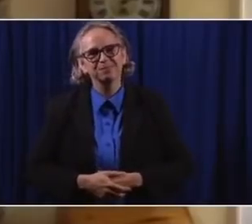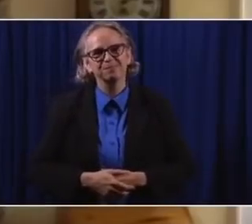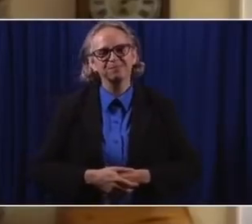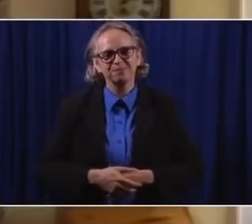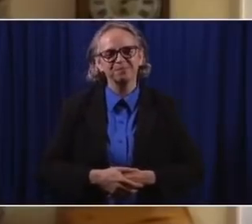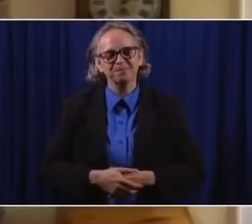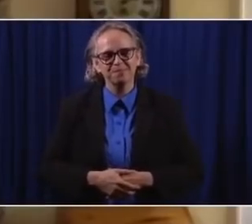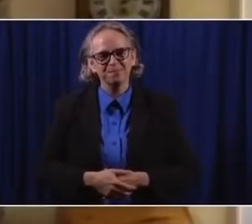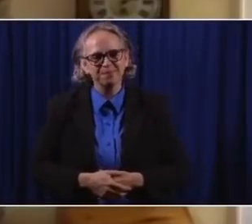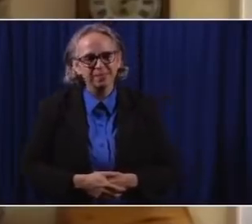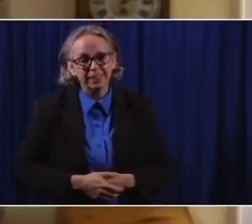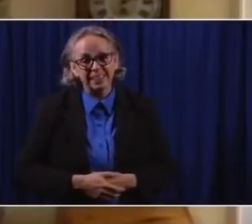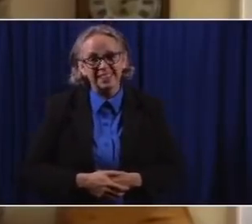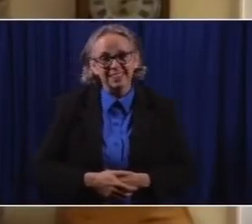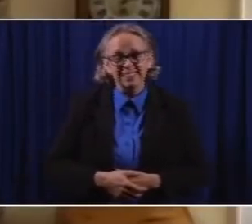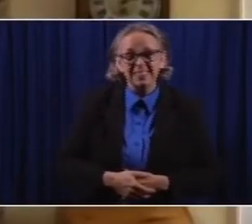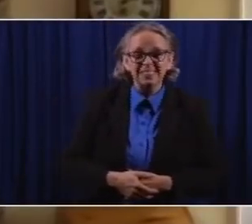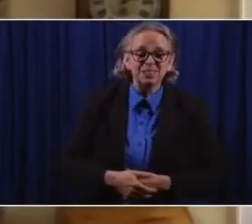Noteworthy,